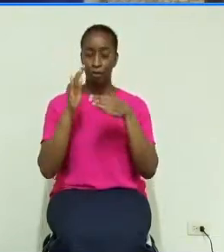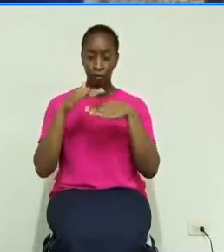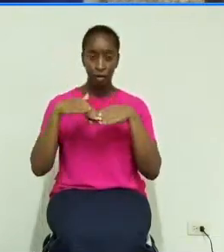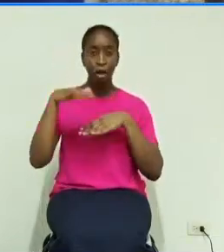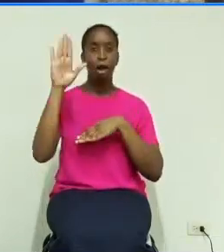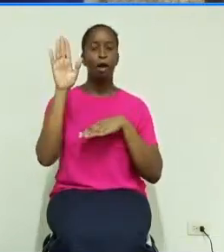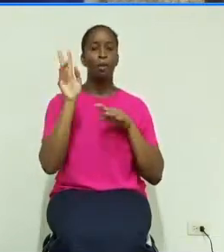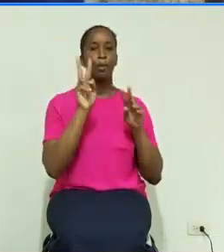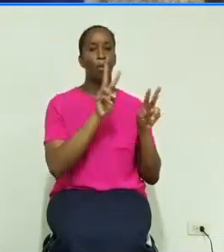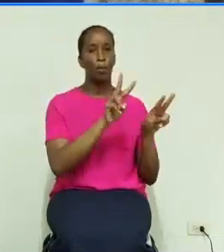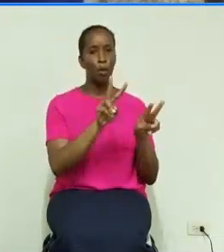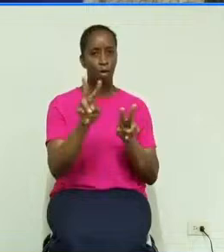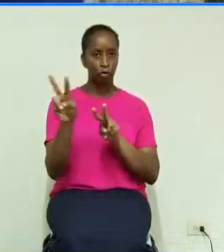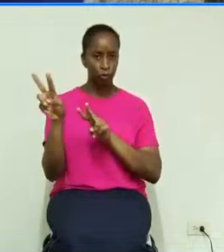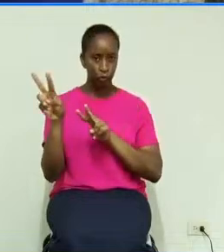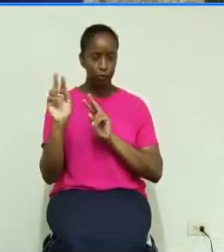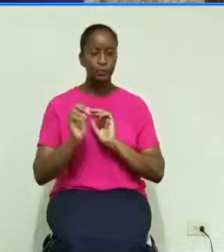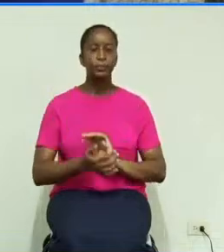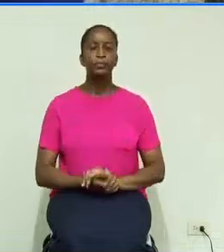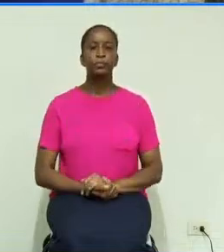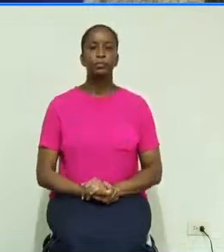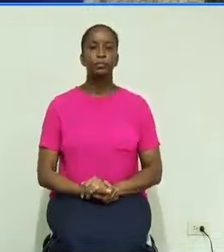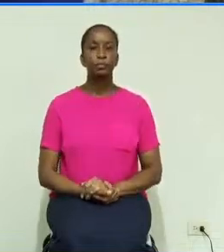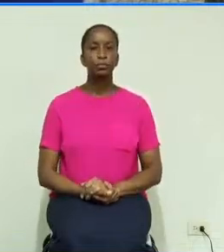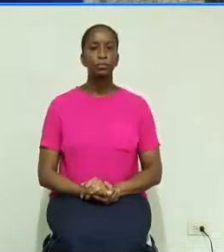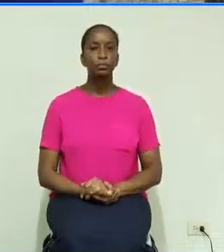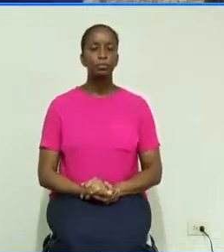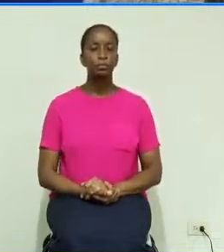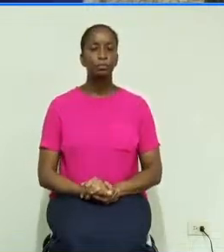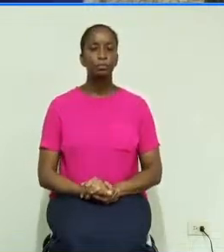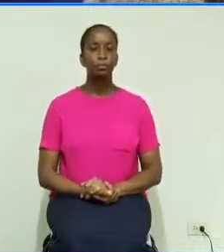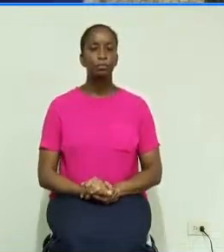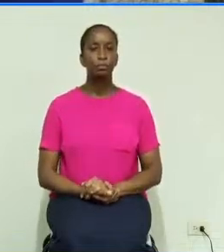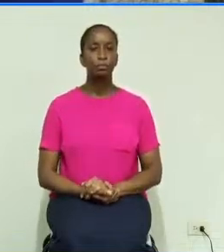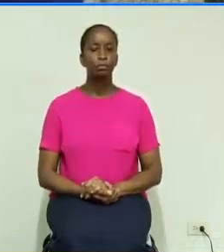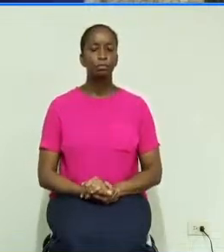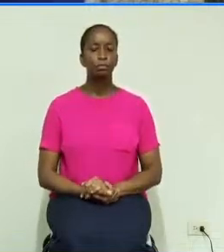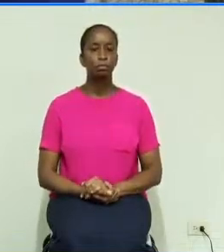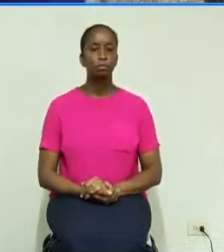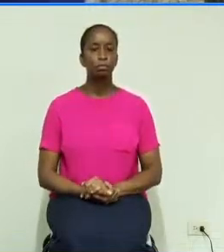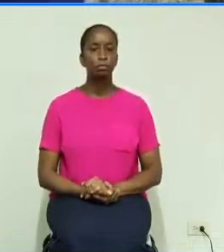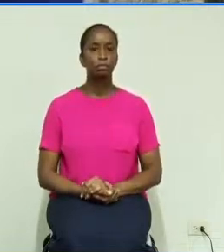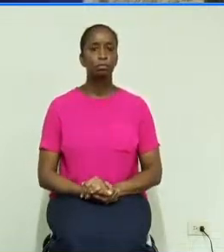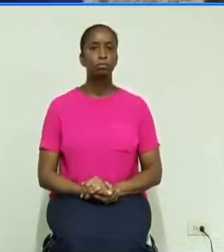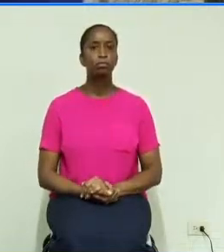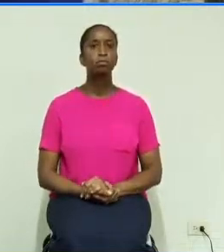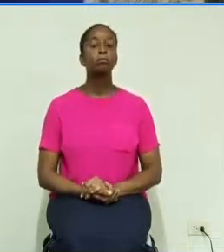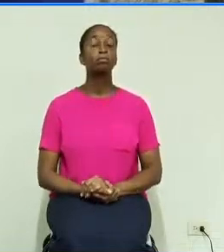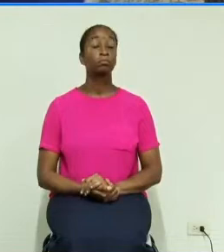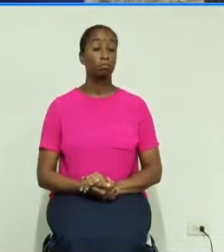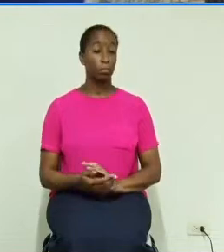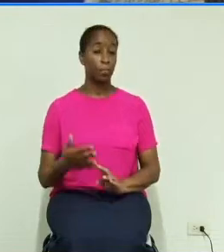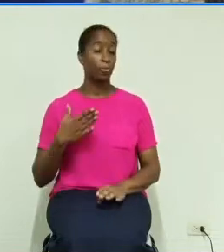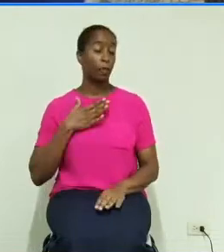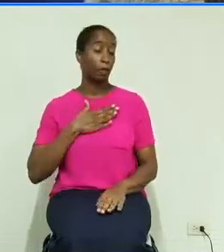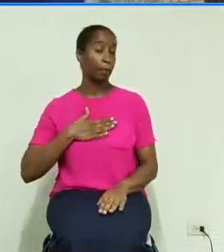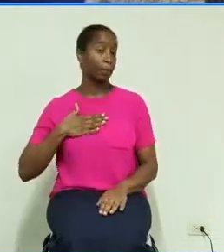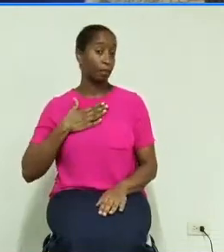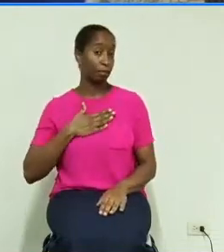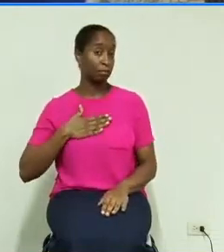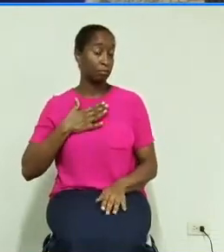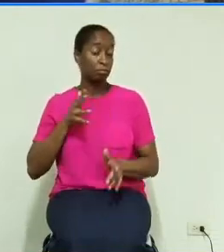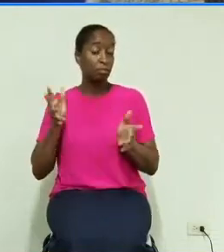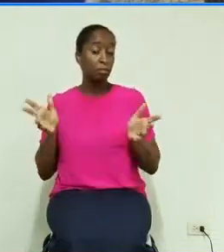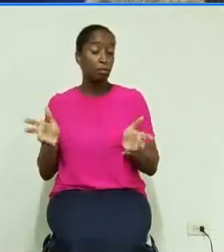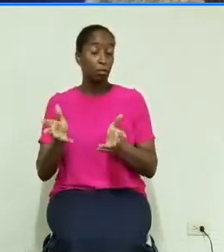comments online. There is a level of discussion, and we are urging you to share with your friends and relatives, be present with us, either in